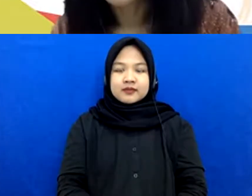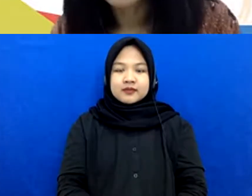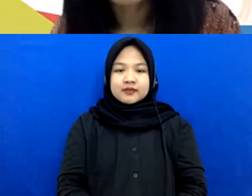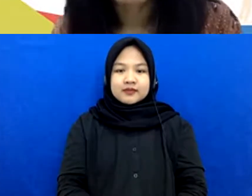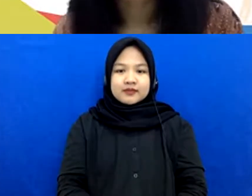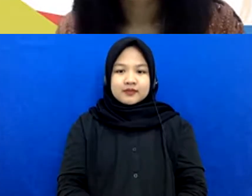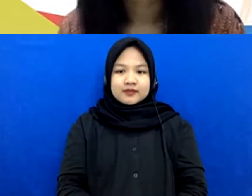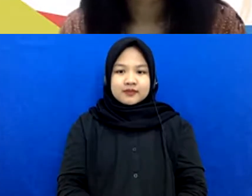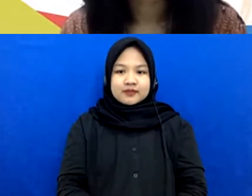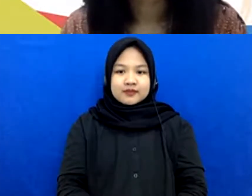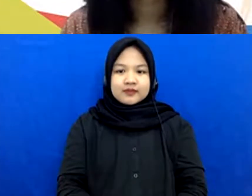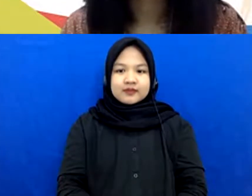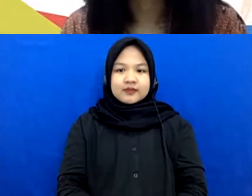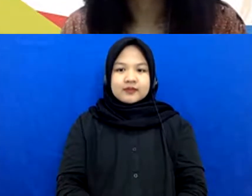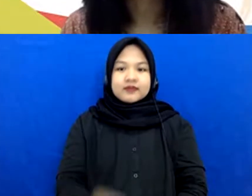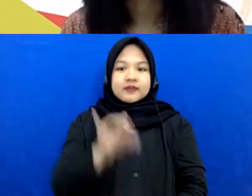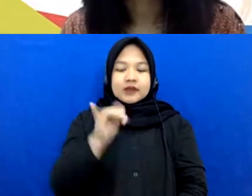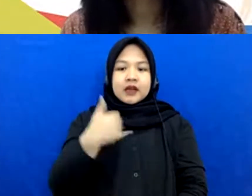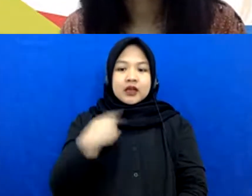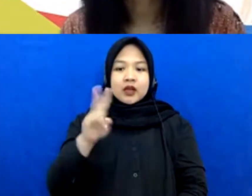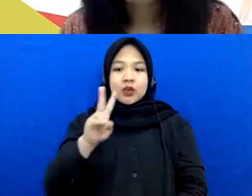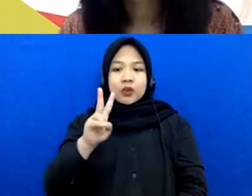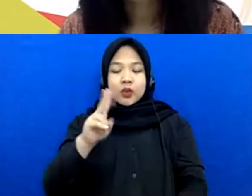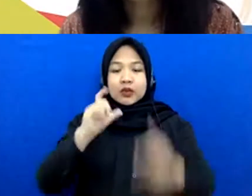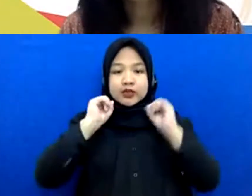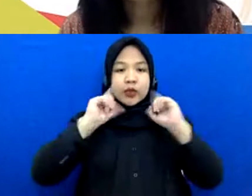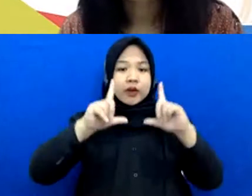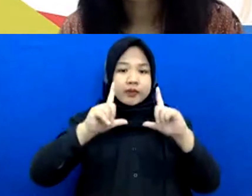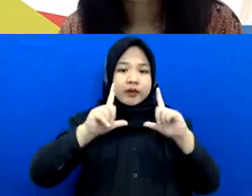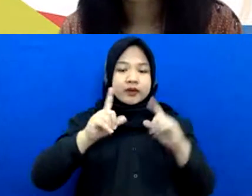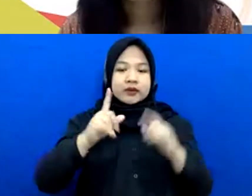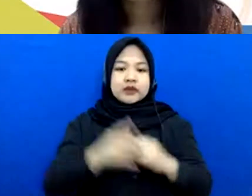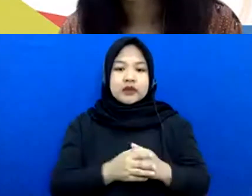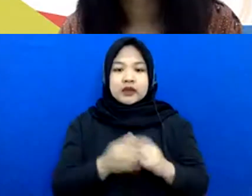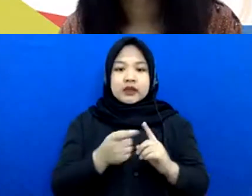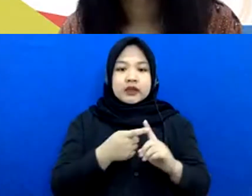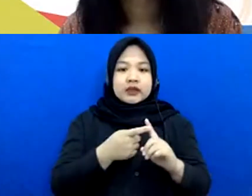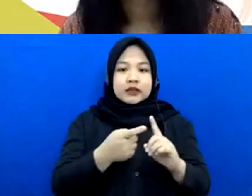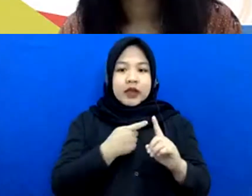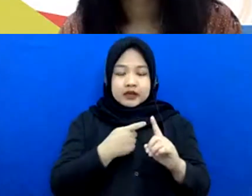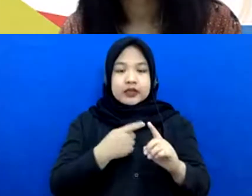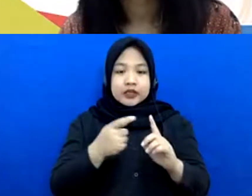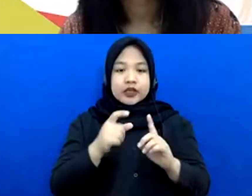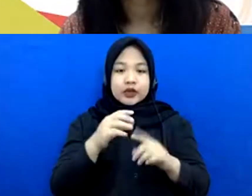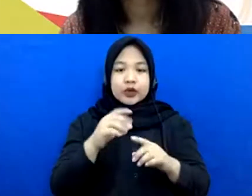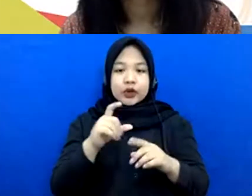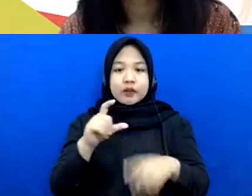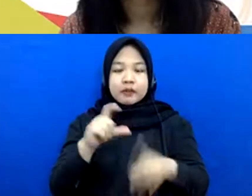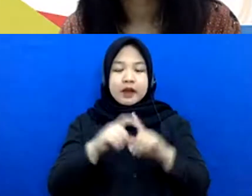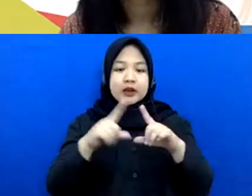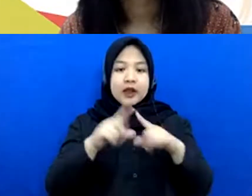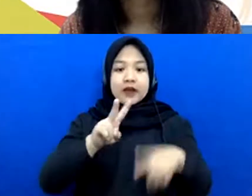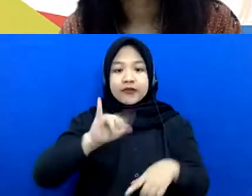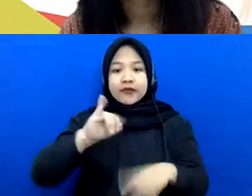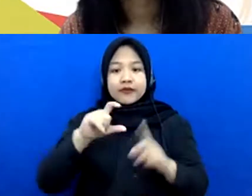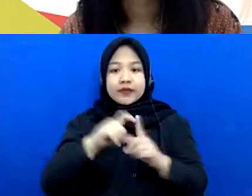I can have two answer for the two questions from the Dr. David. Yep. First, which